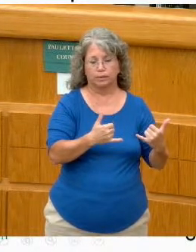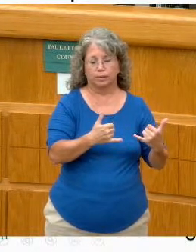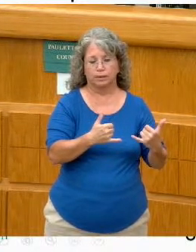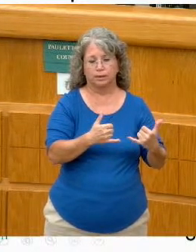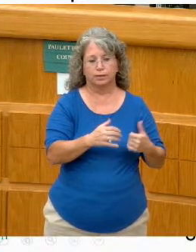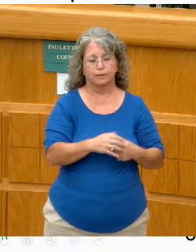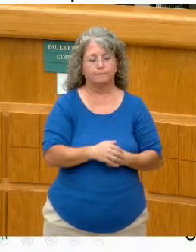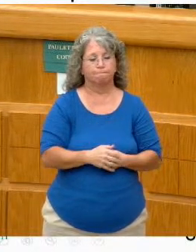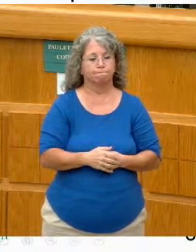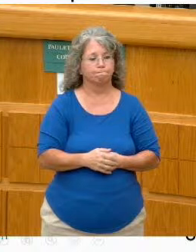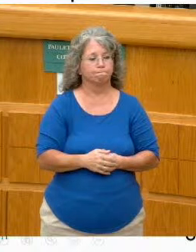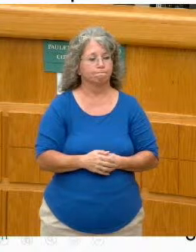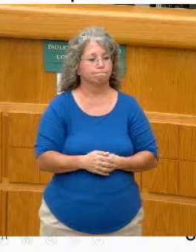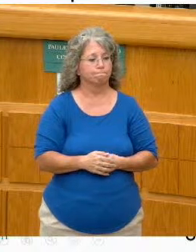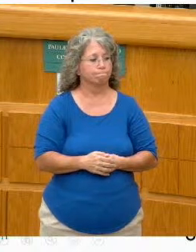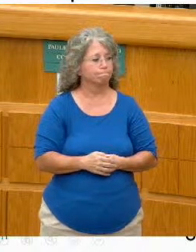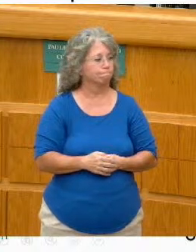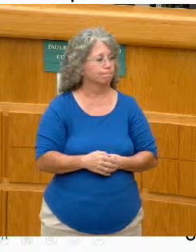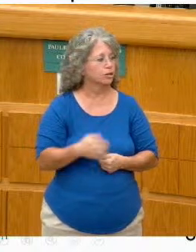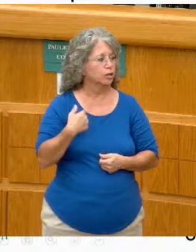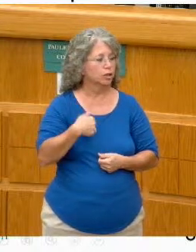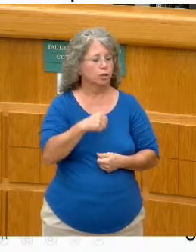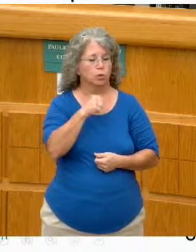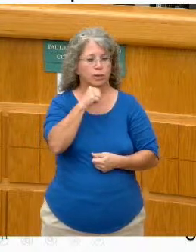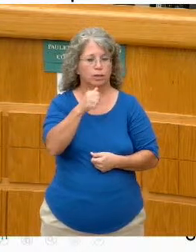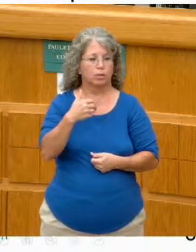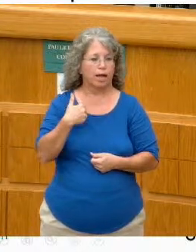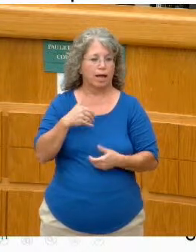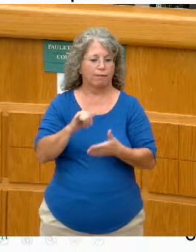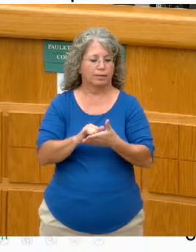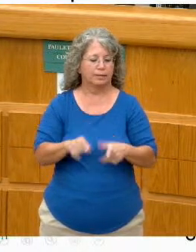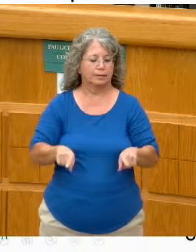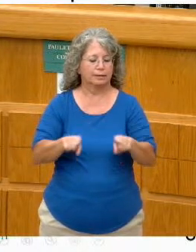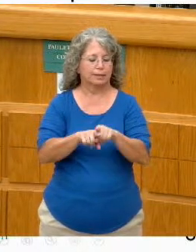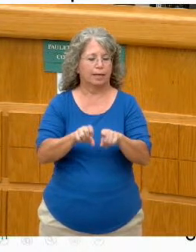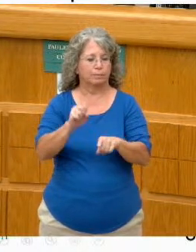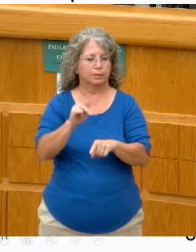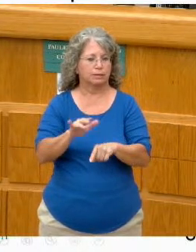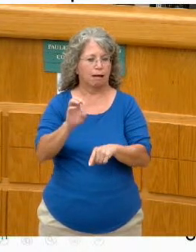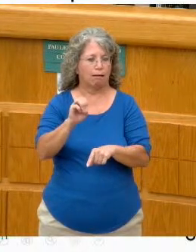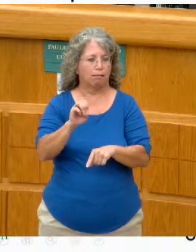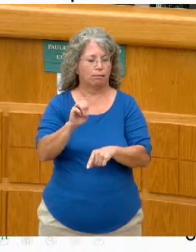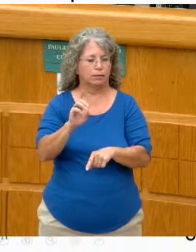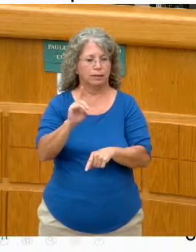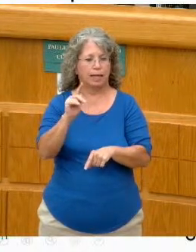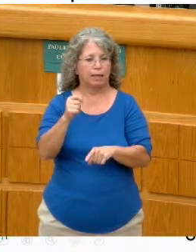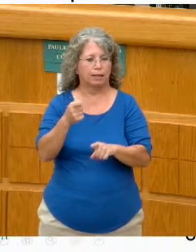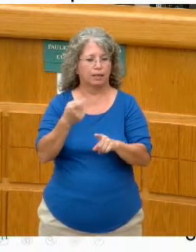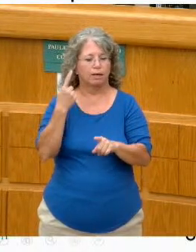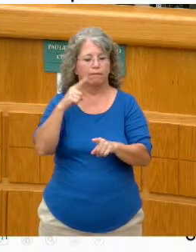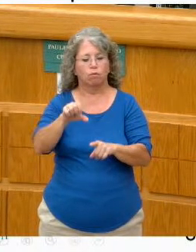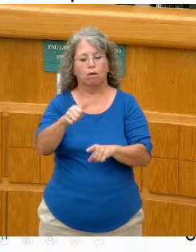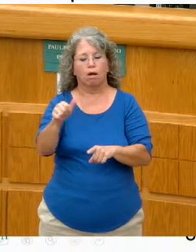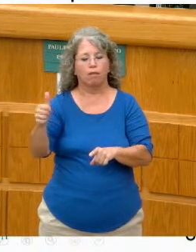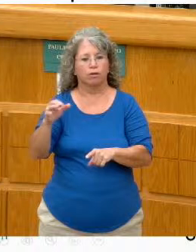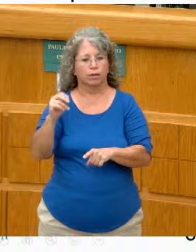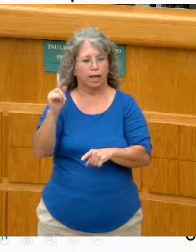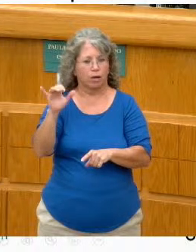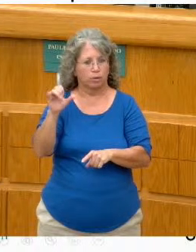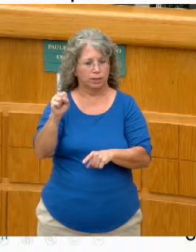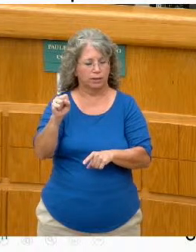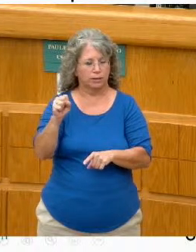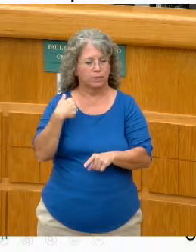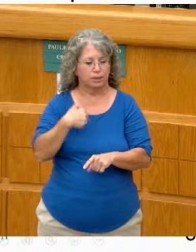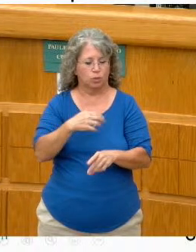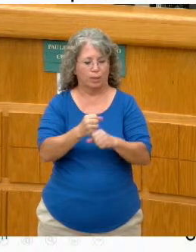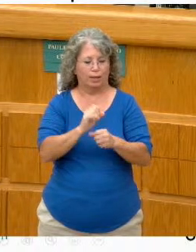have this style of data for the other counties in the Coastal Bend or the rest of the state because we get this directly from the public